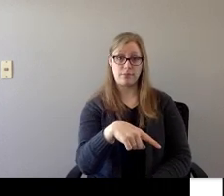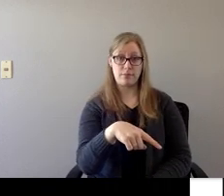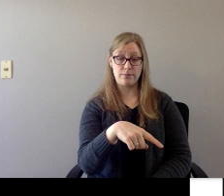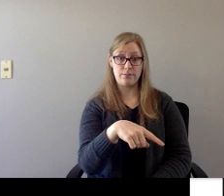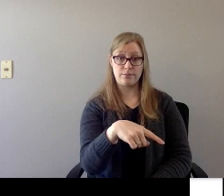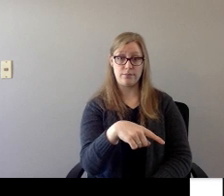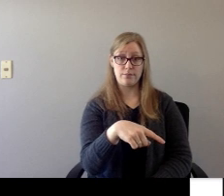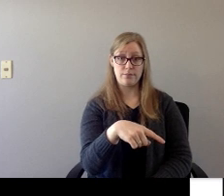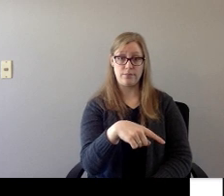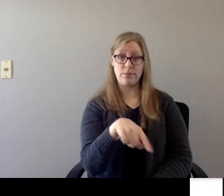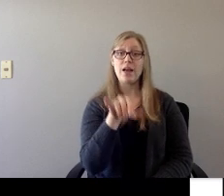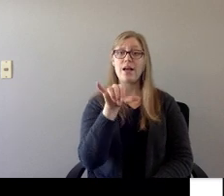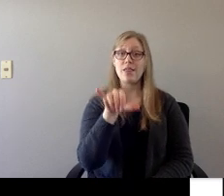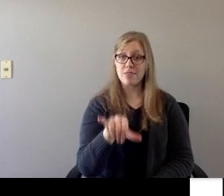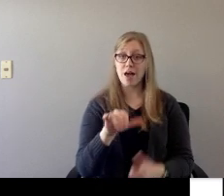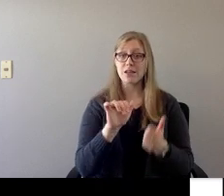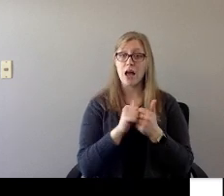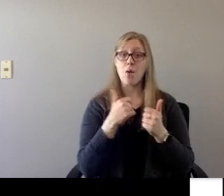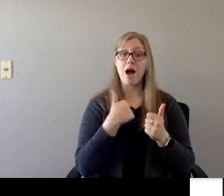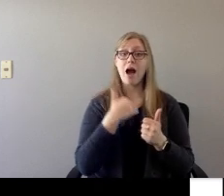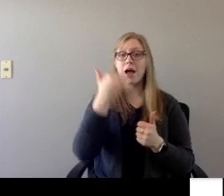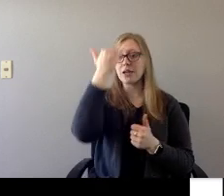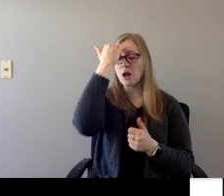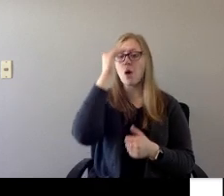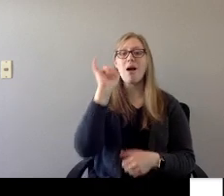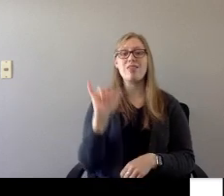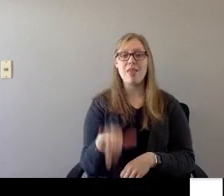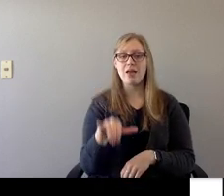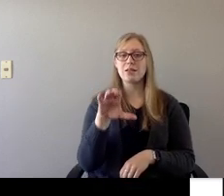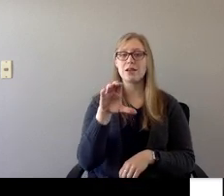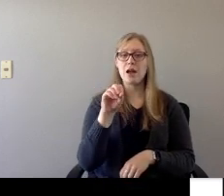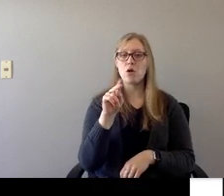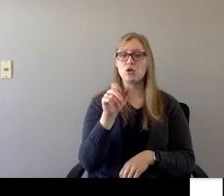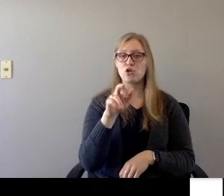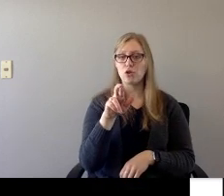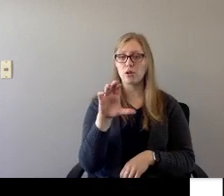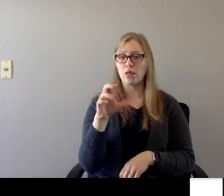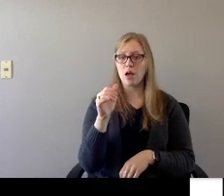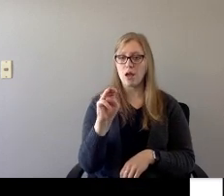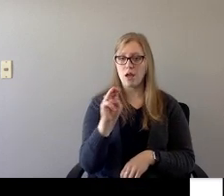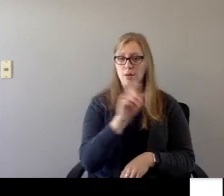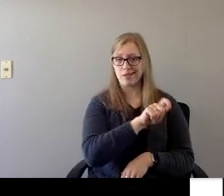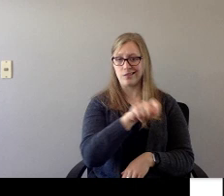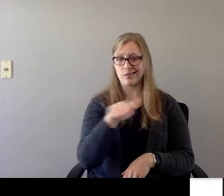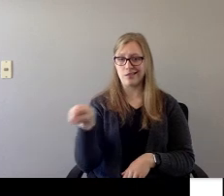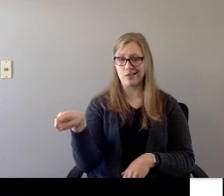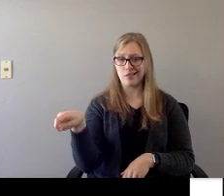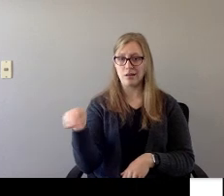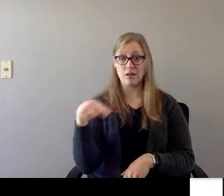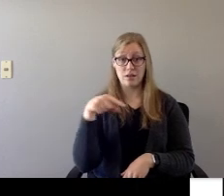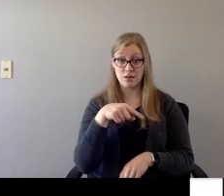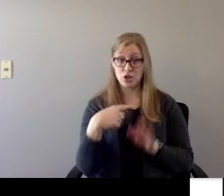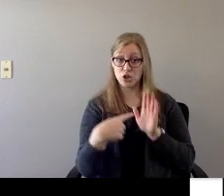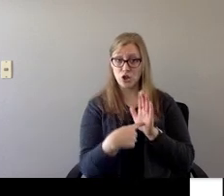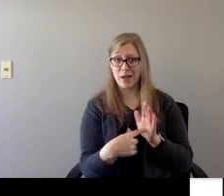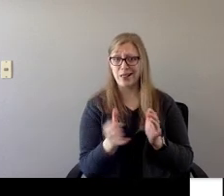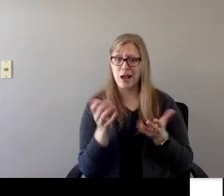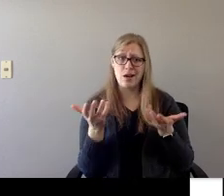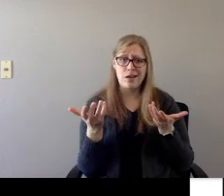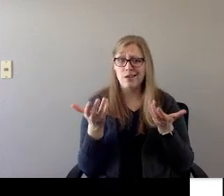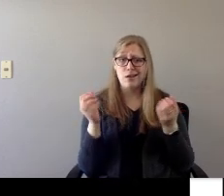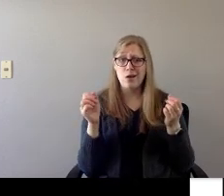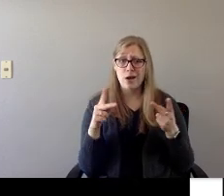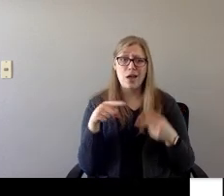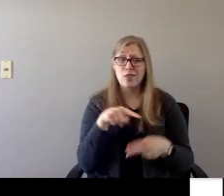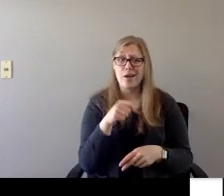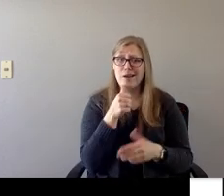is how I know that that's the counterclaim. And this is the counterclaim because it's showing like, okay, while they're